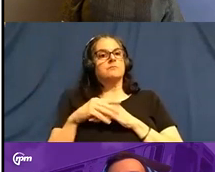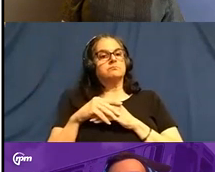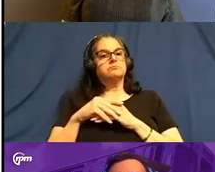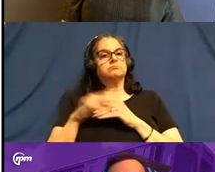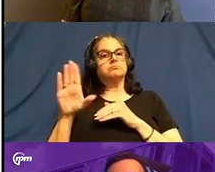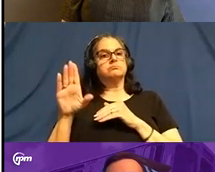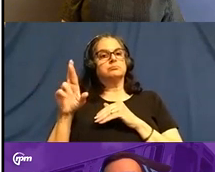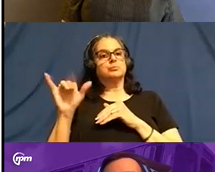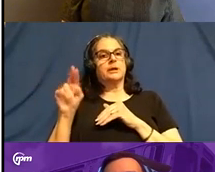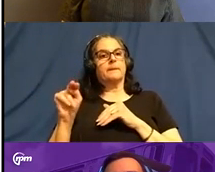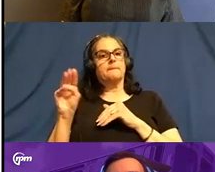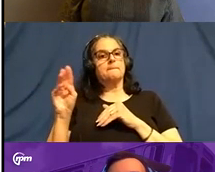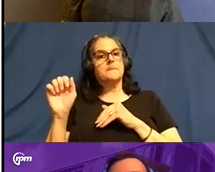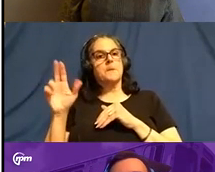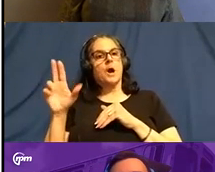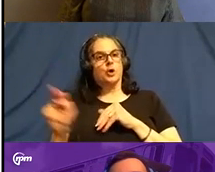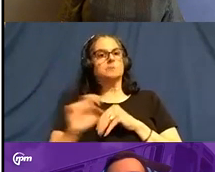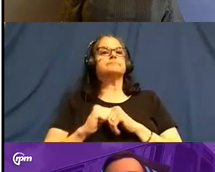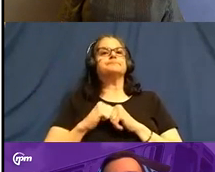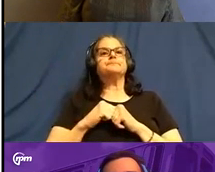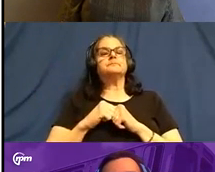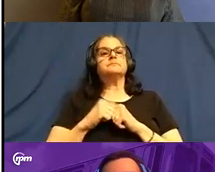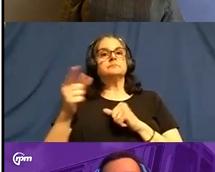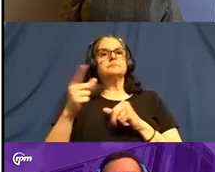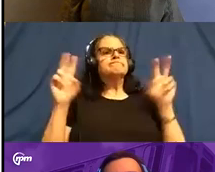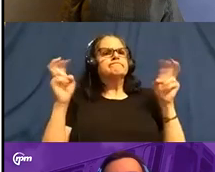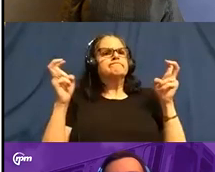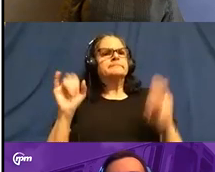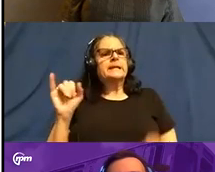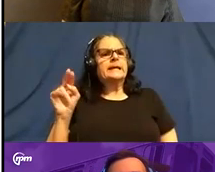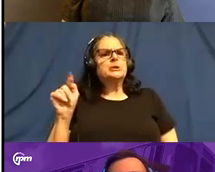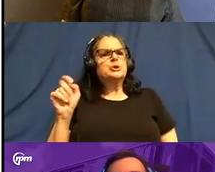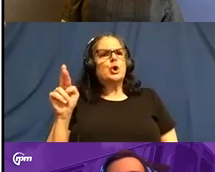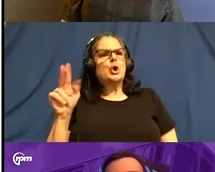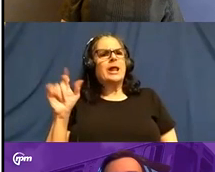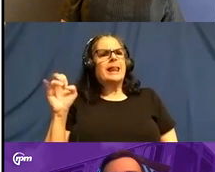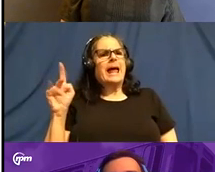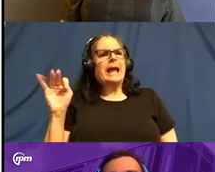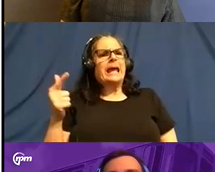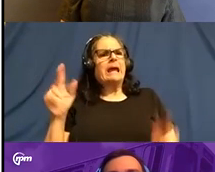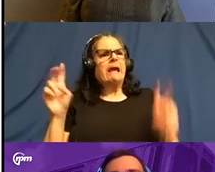We've used the term interlocking here, and I understand that that's a phrase that's common to us in the railroad